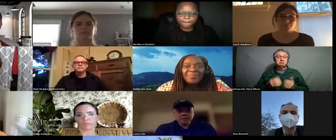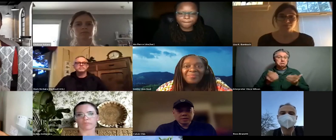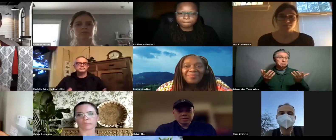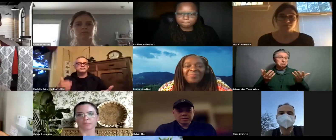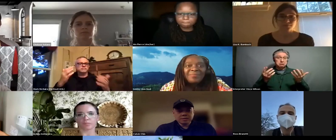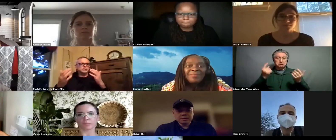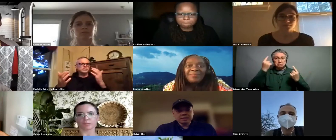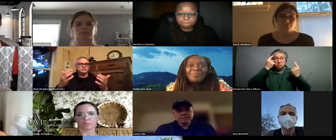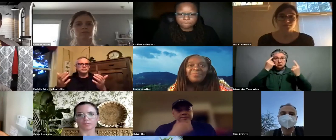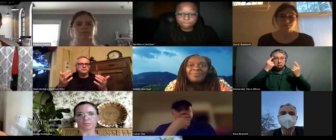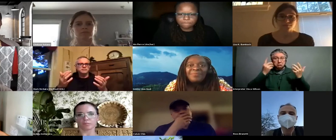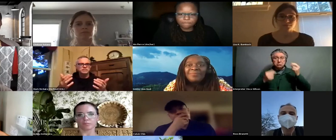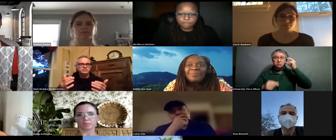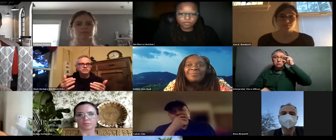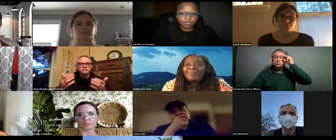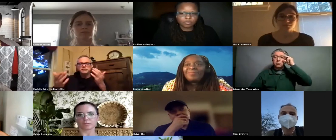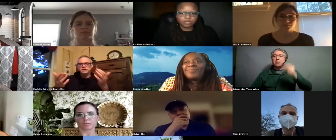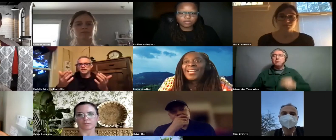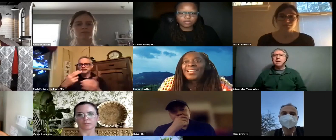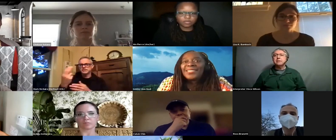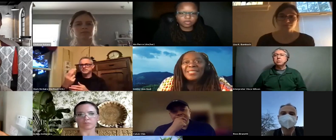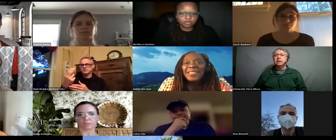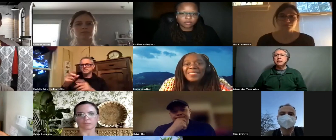Any ideas?